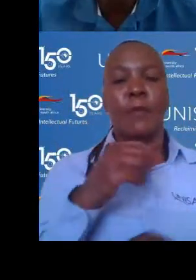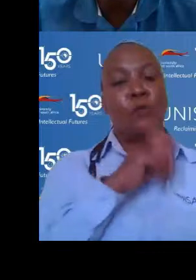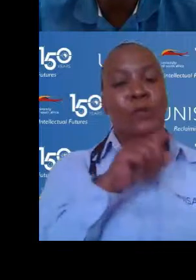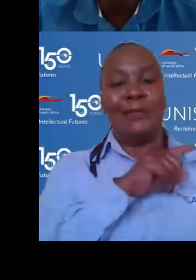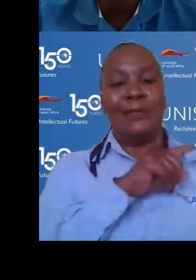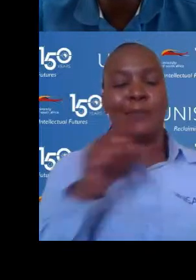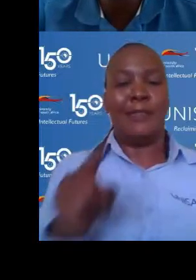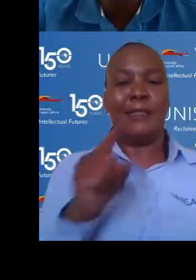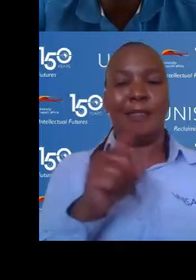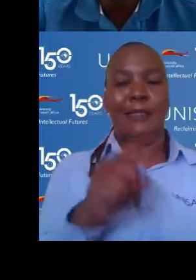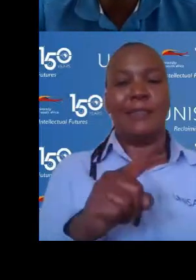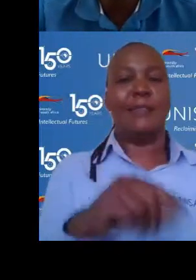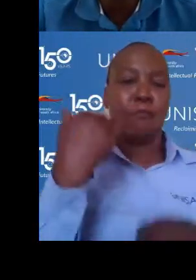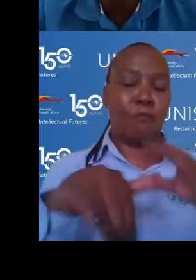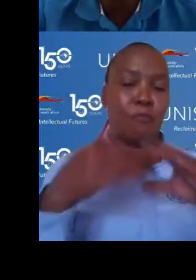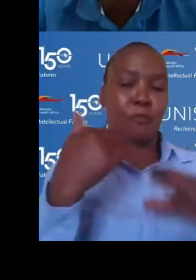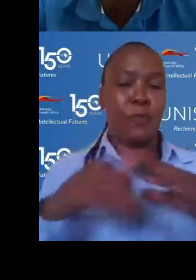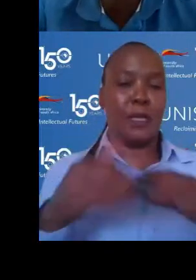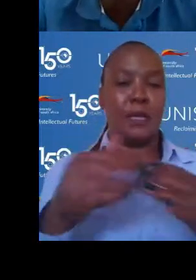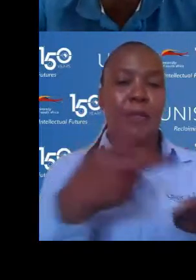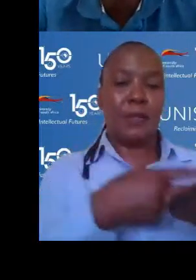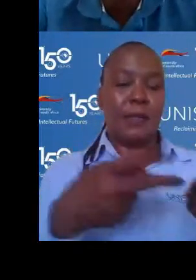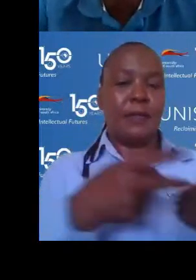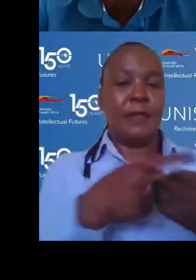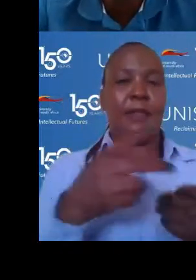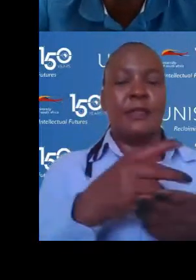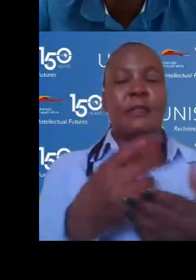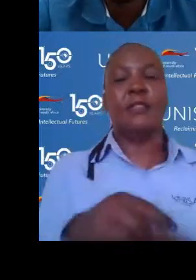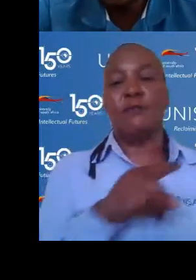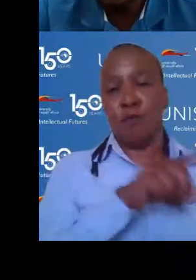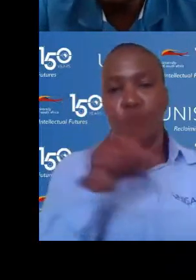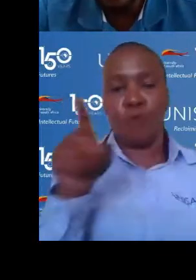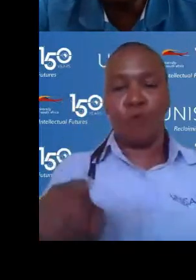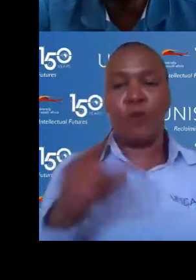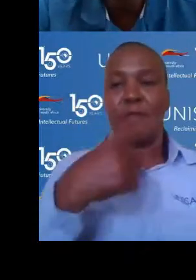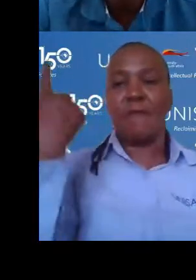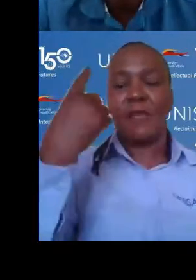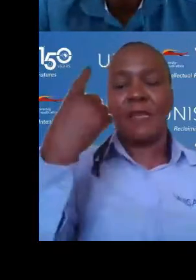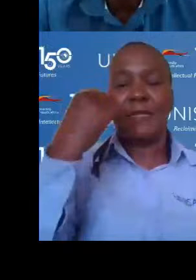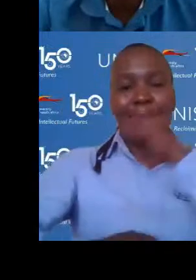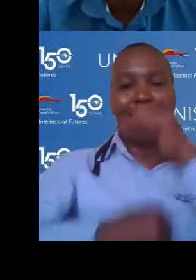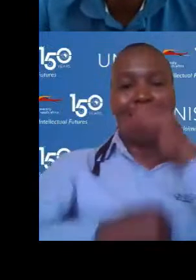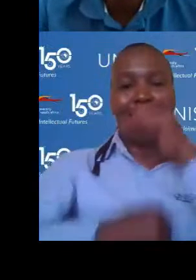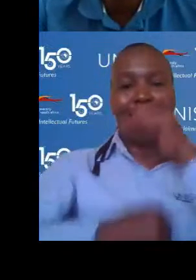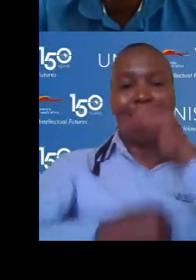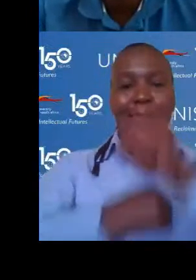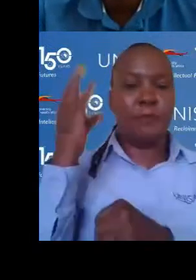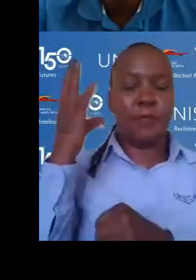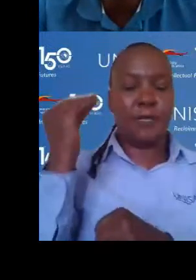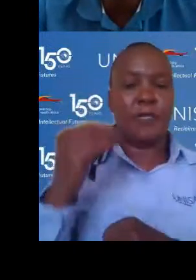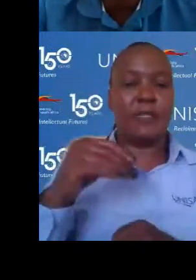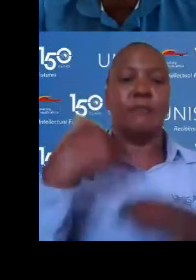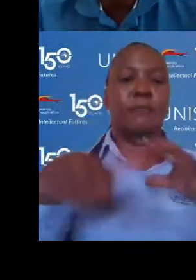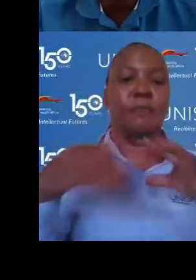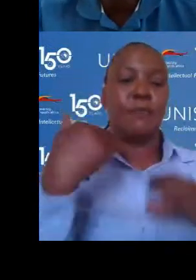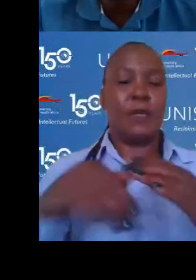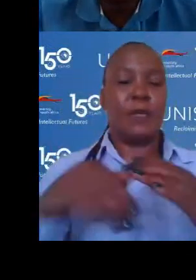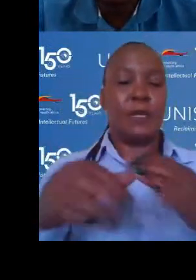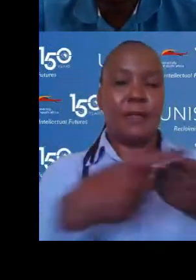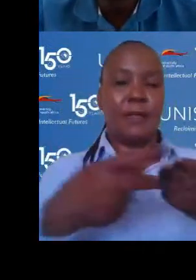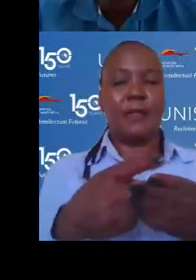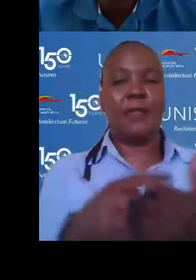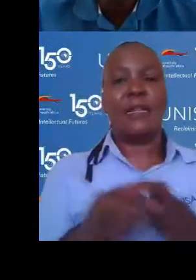mailbox. It is meant for you. It is a first-year experience mailbox, and challenges that